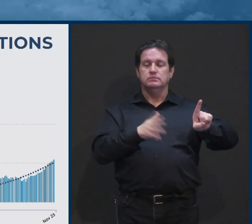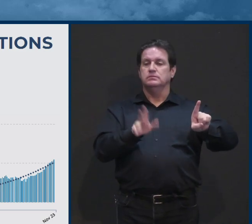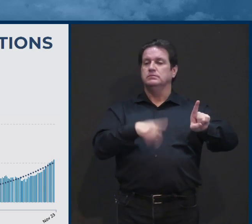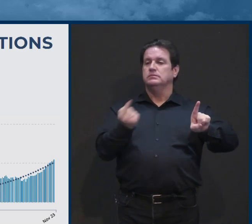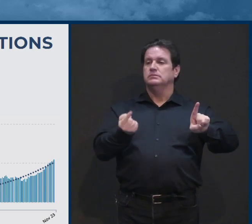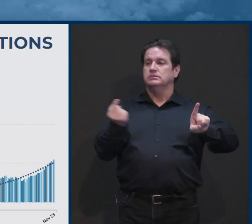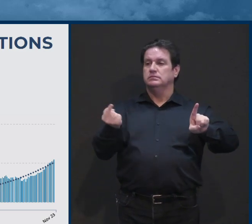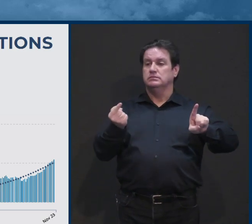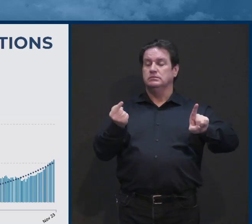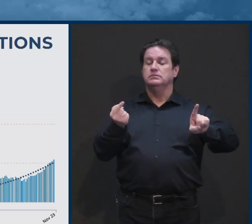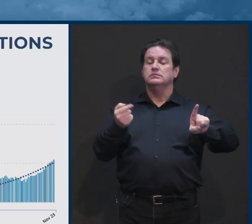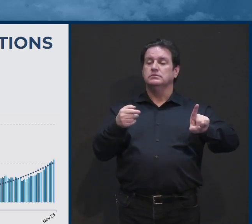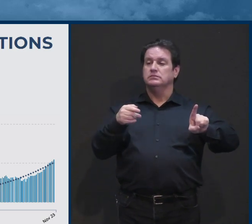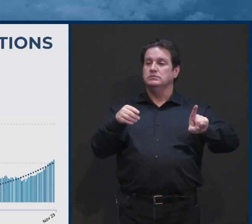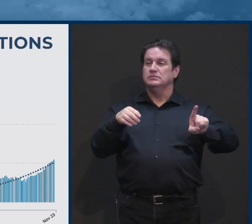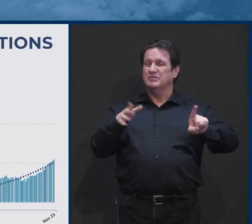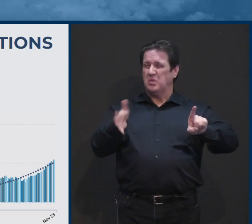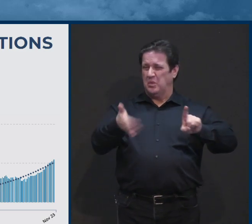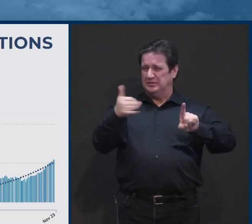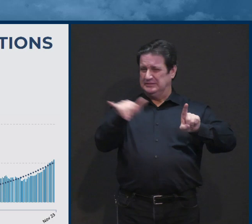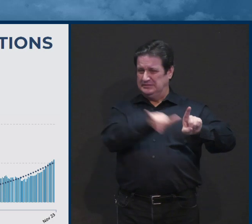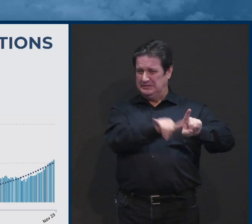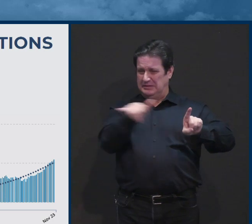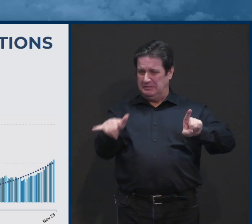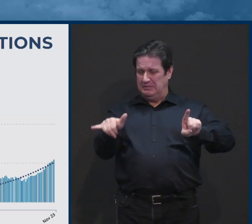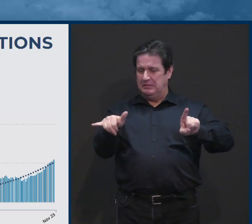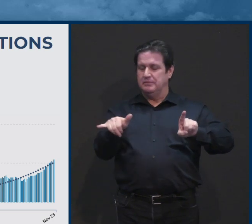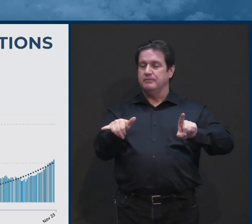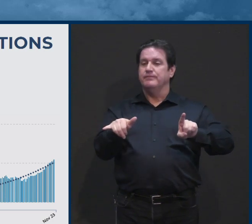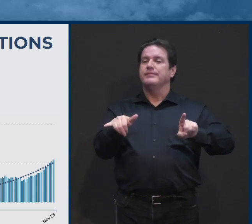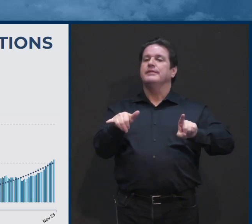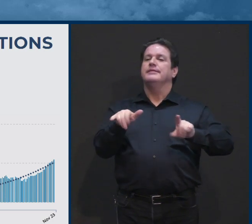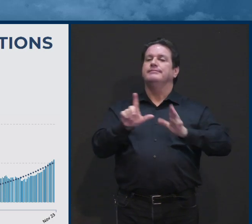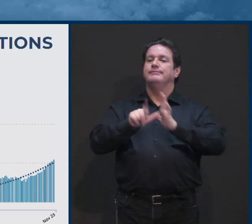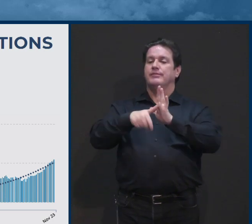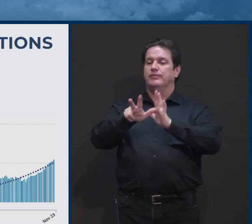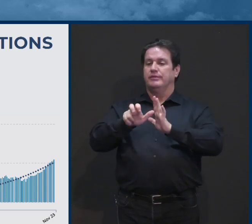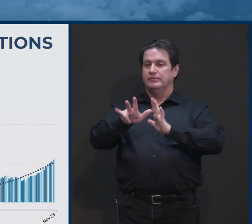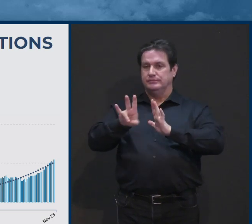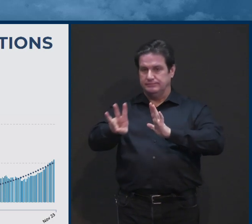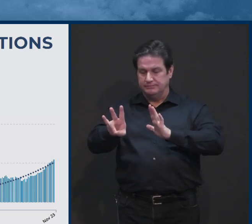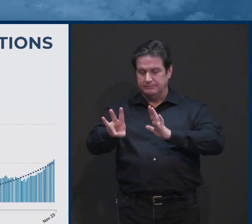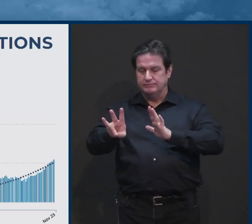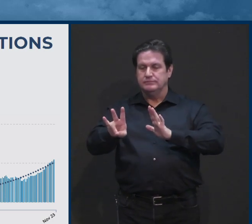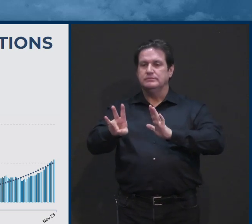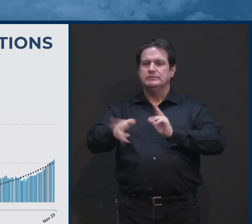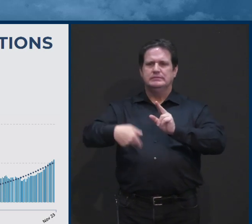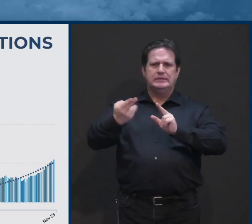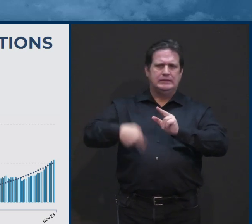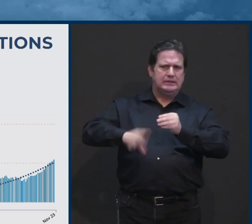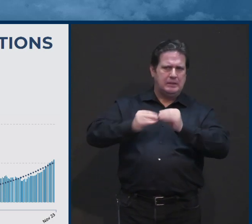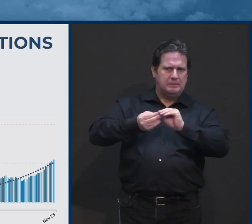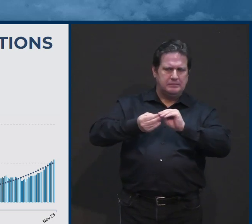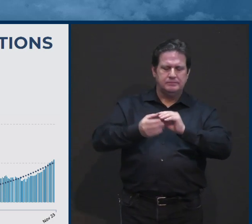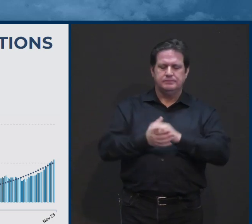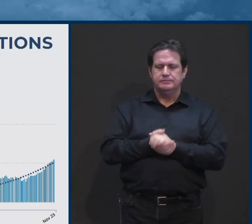that lagging indicator, we had peaked up at 337, which was the high point overall. We're